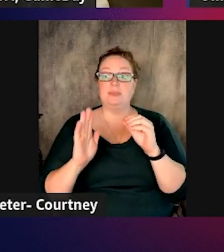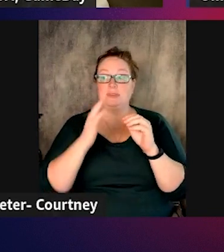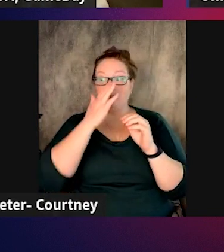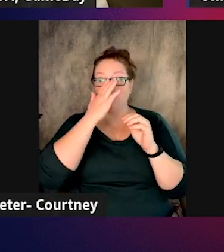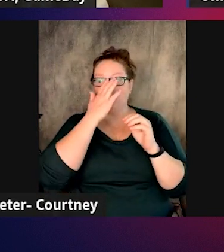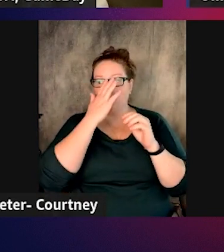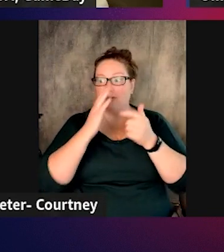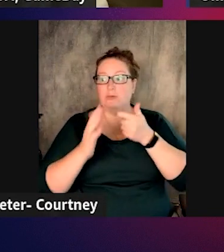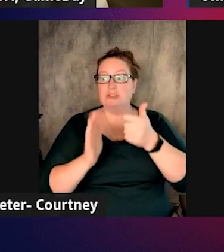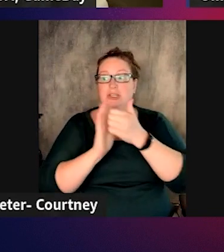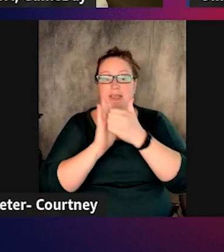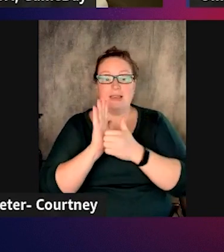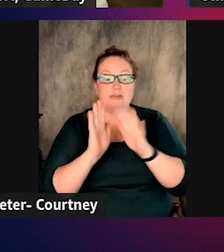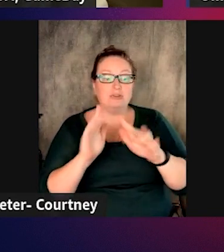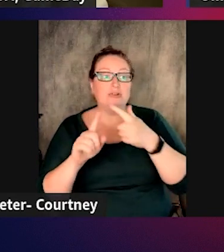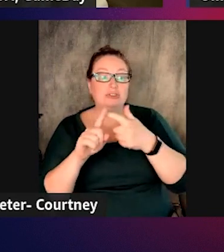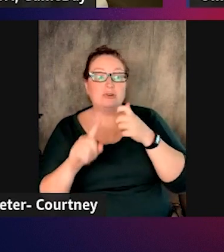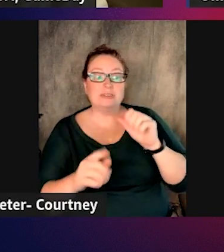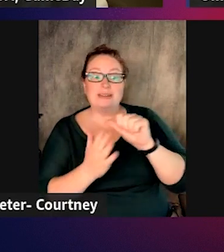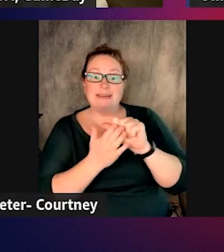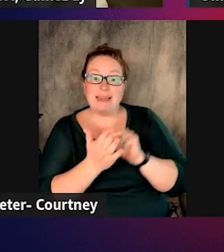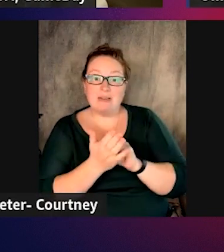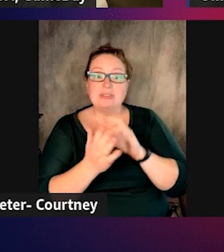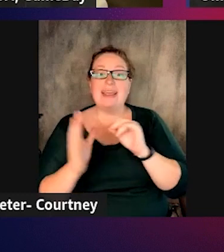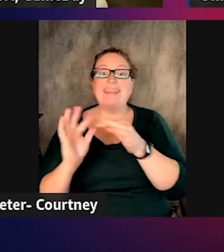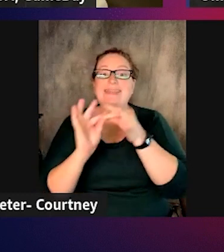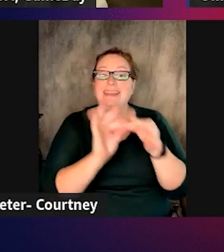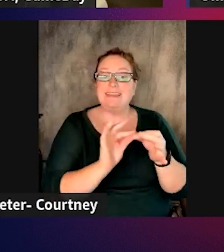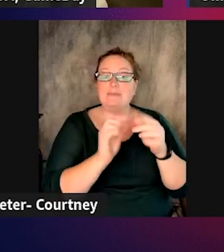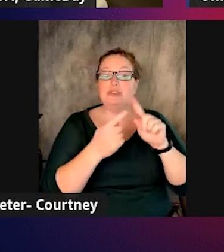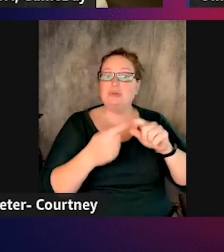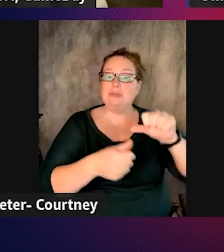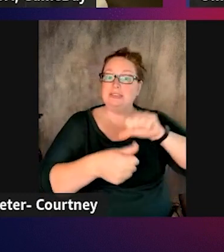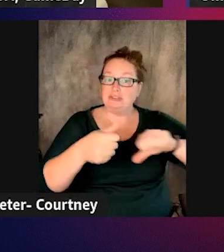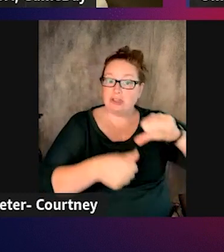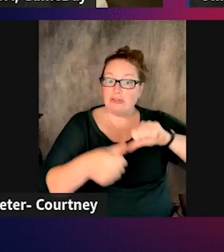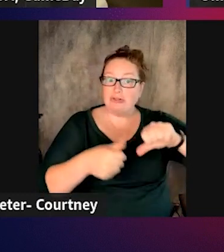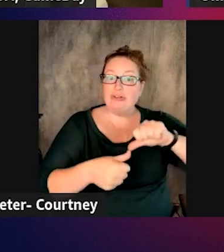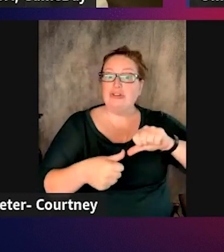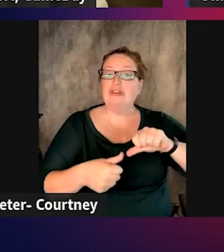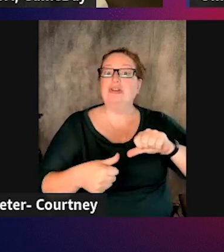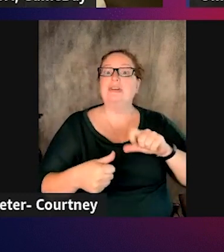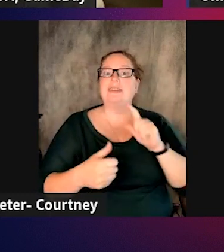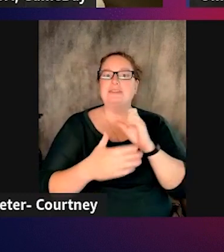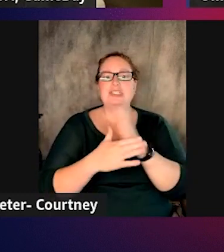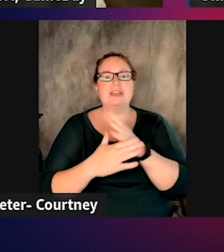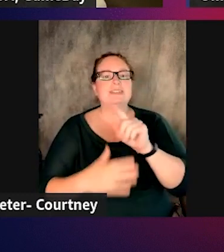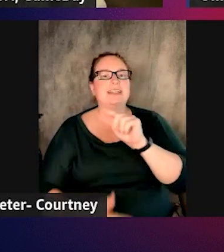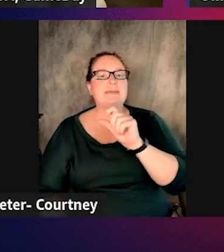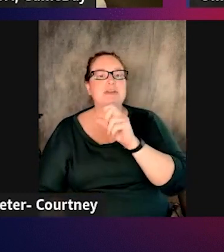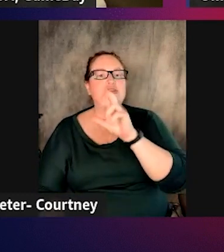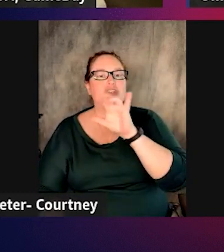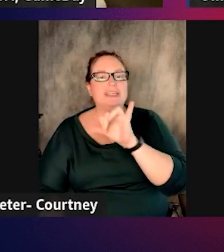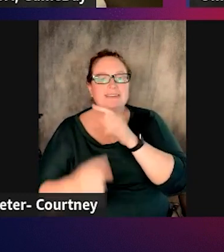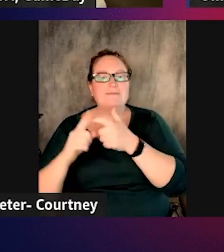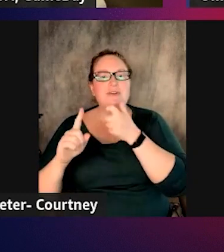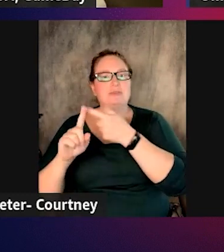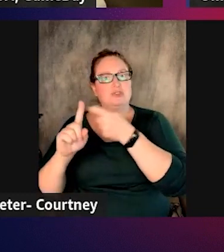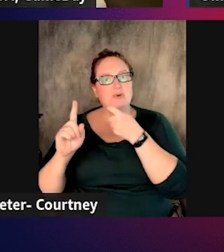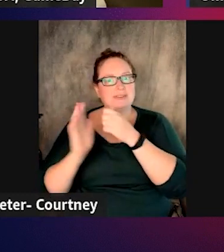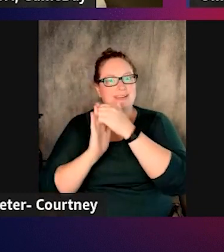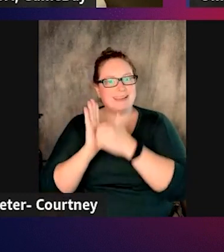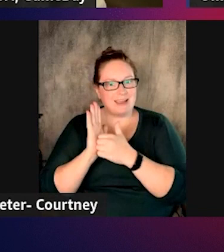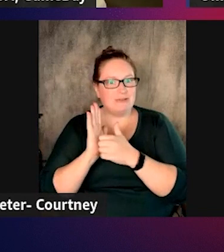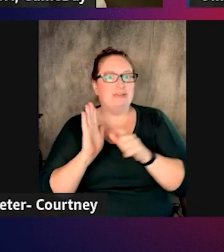and your source account, and then link them to each other, such that you're going to share your telemetry from your source account with the monitoring account. So it's a